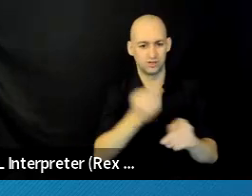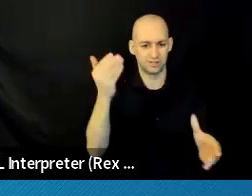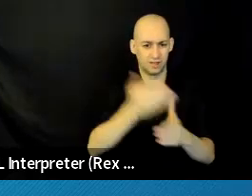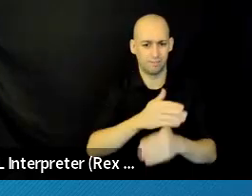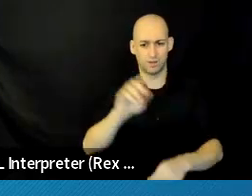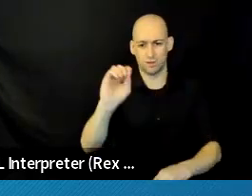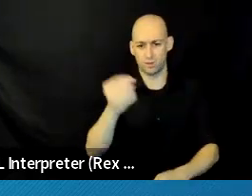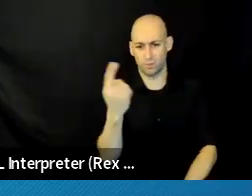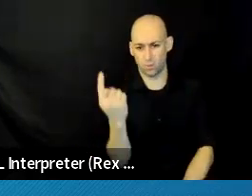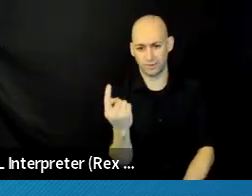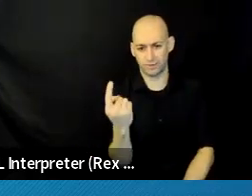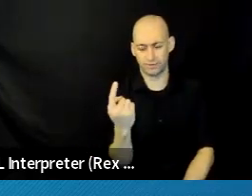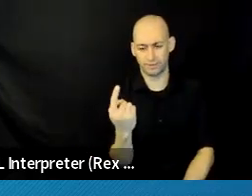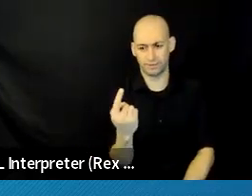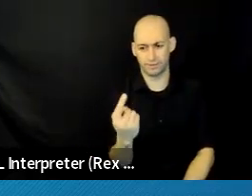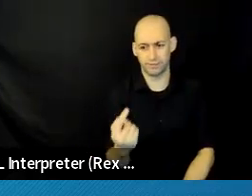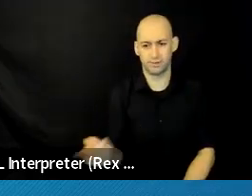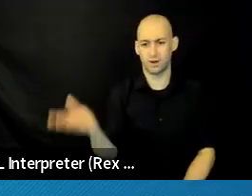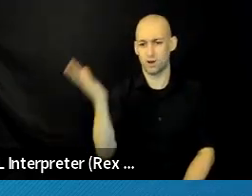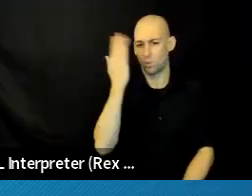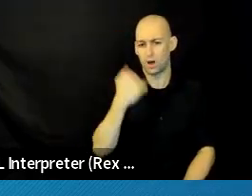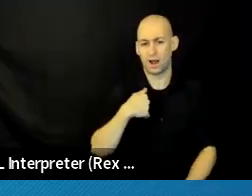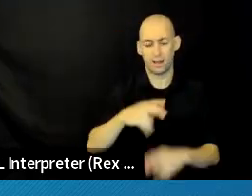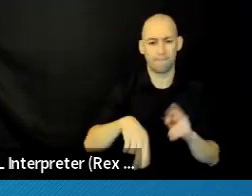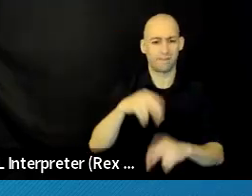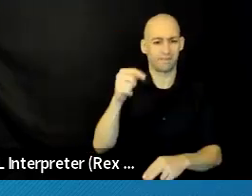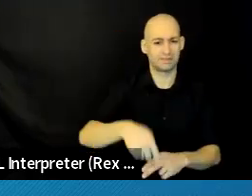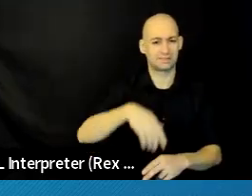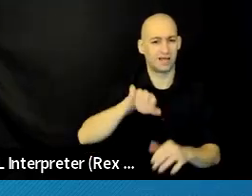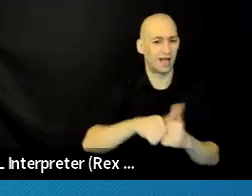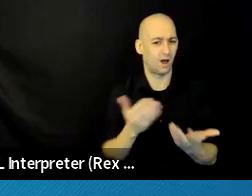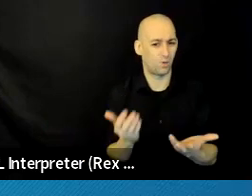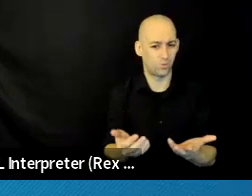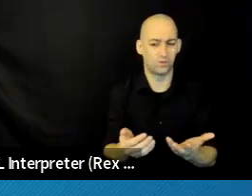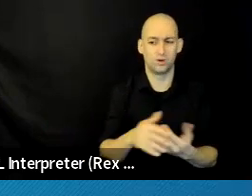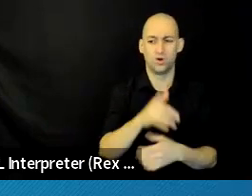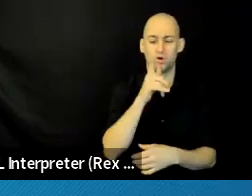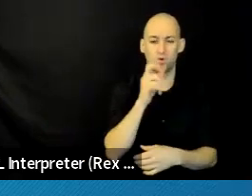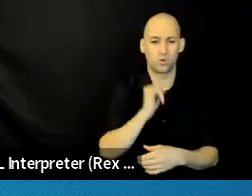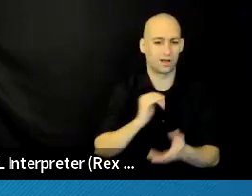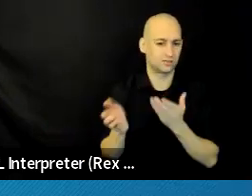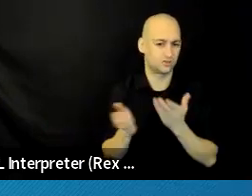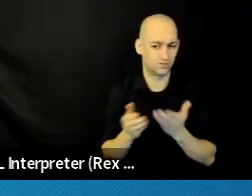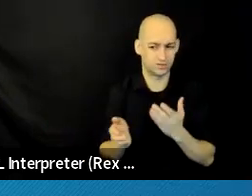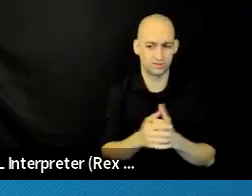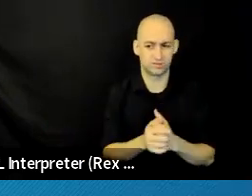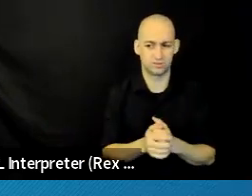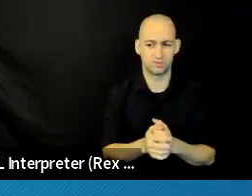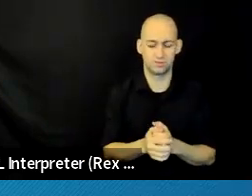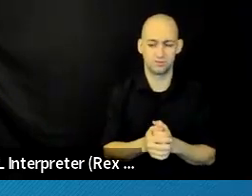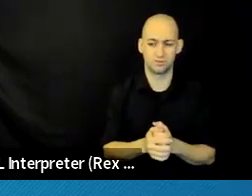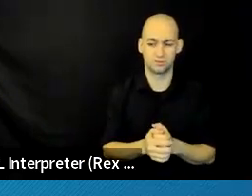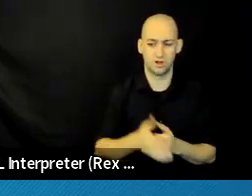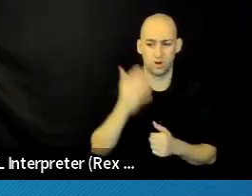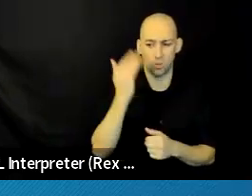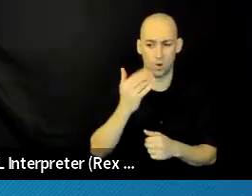is why did I build this? How did I build this? And who do I service, the truck stop? And why